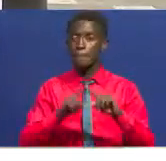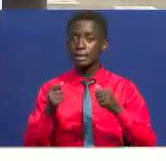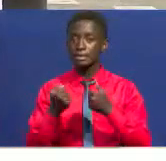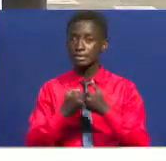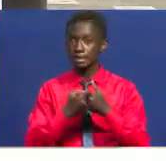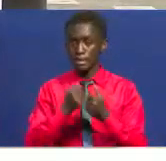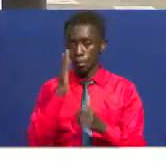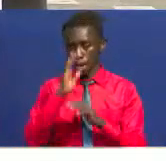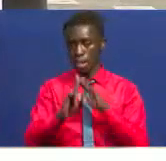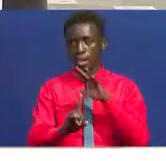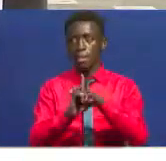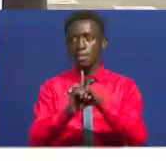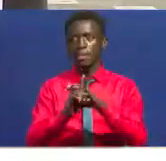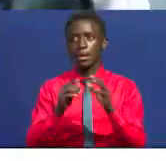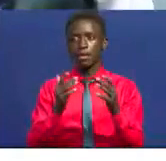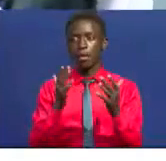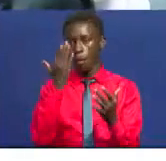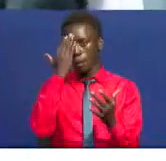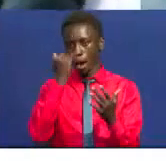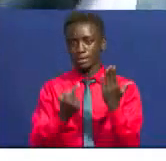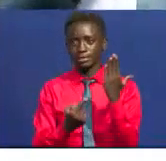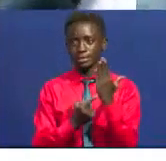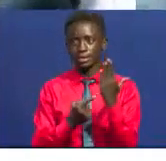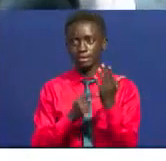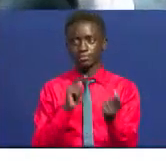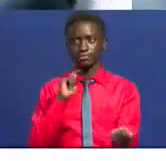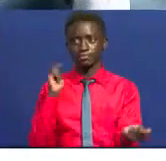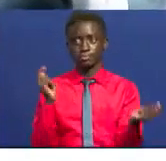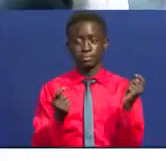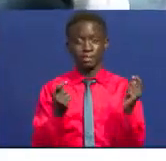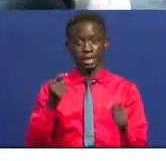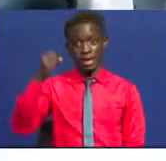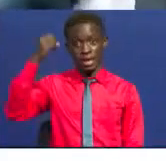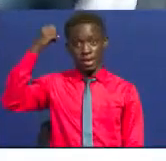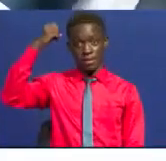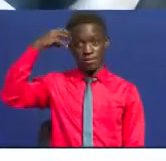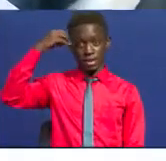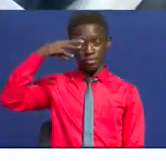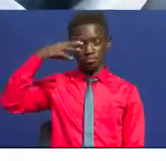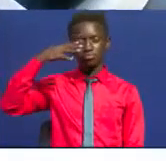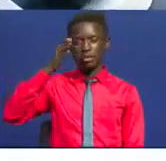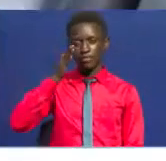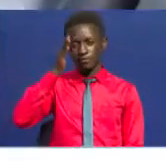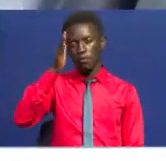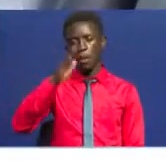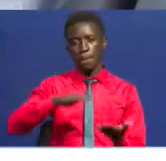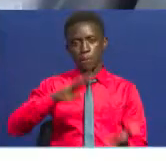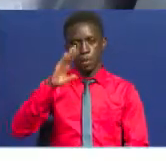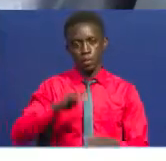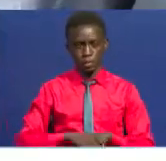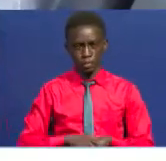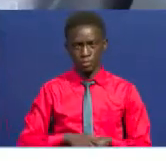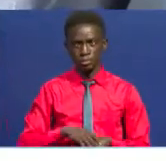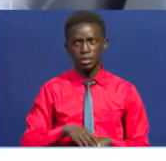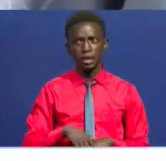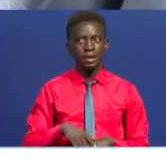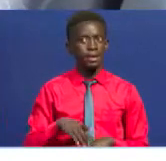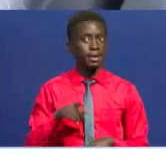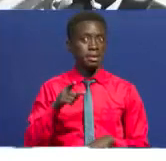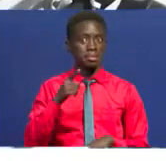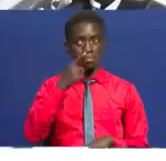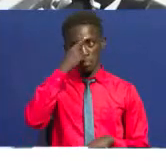technology in the automotive sector. Now, the future is electric, you know, and sometimes it's not because we want